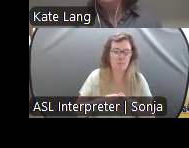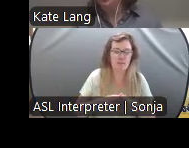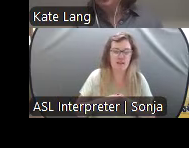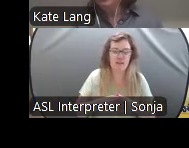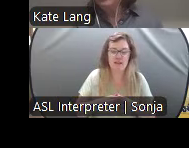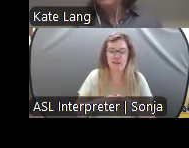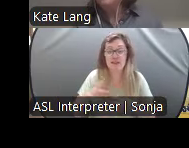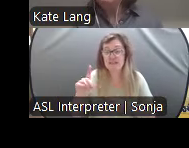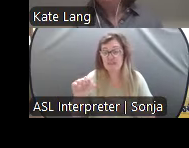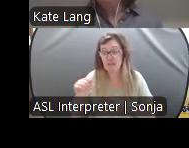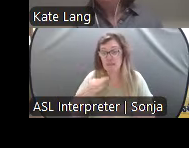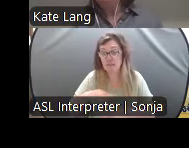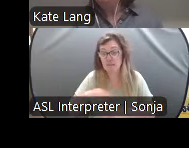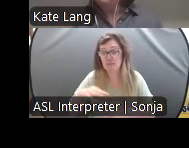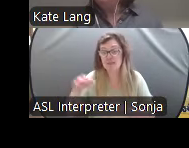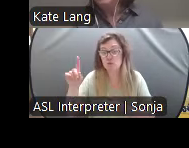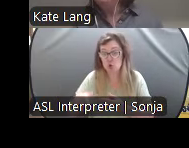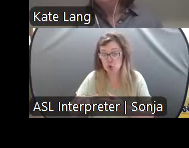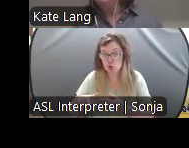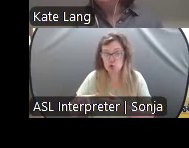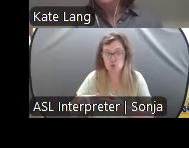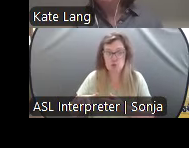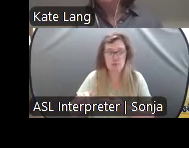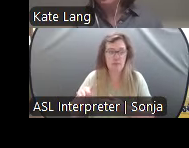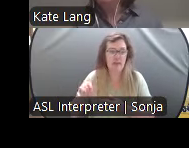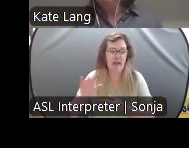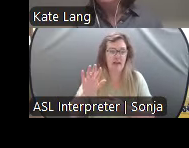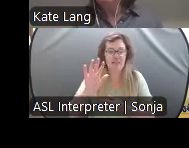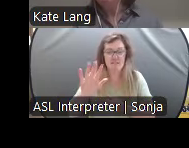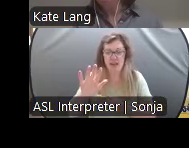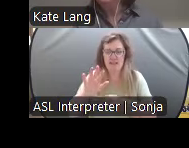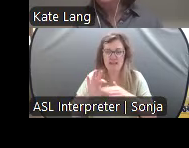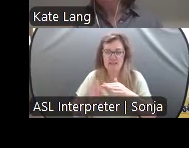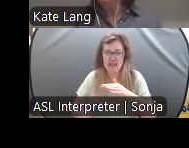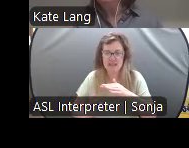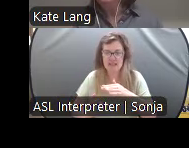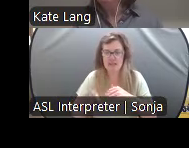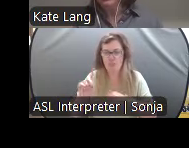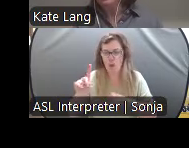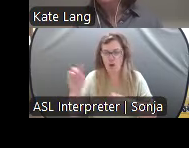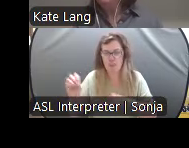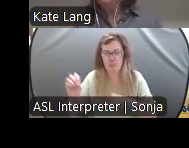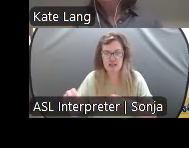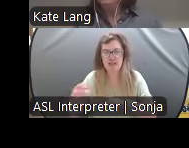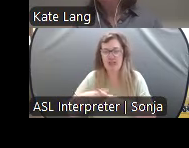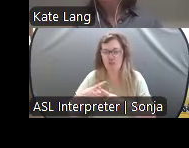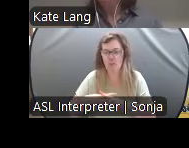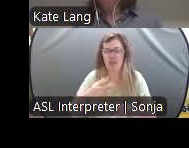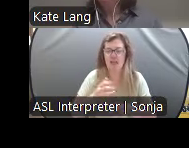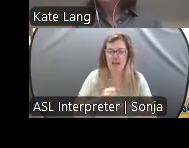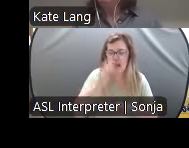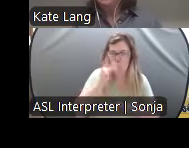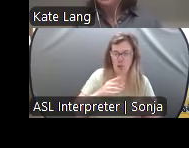be reduced by 0.05% for every month they received early retirement prior